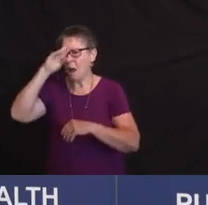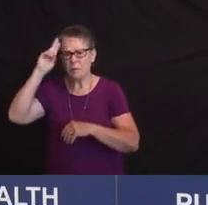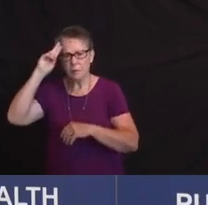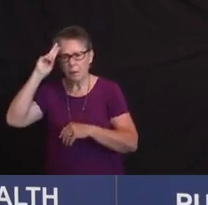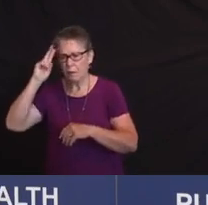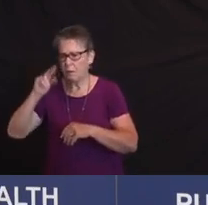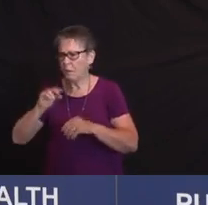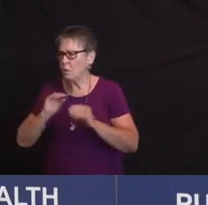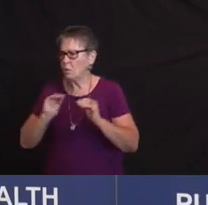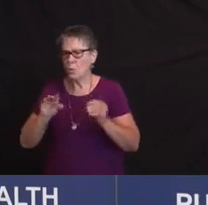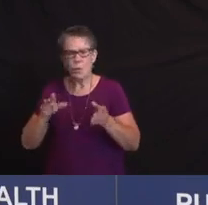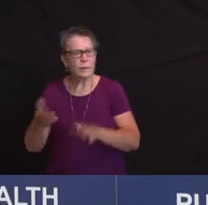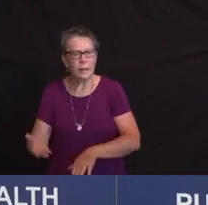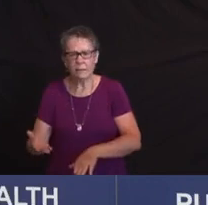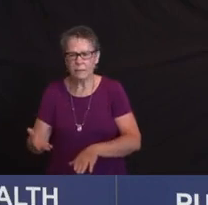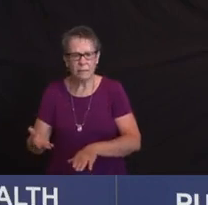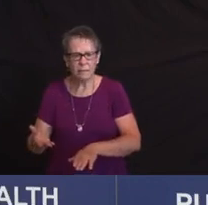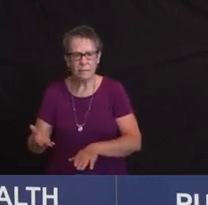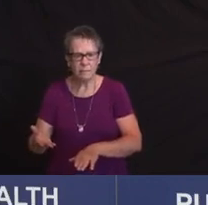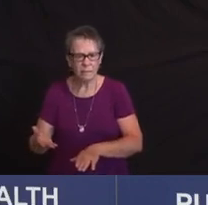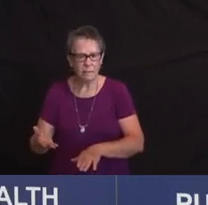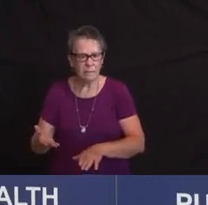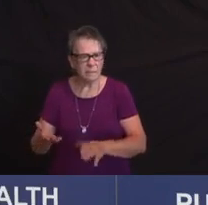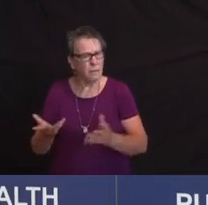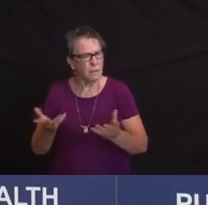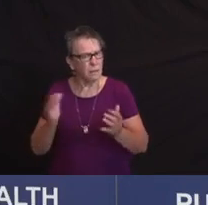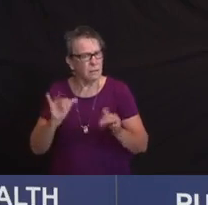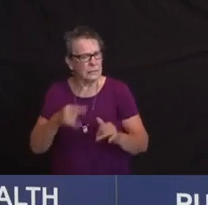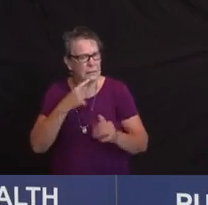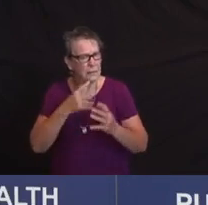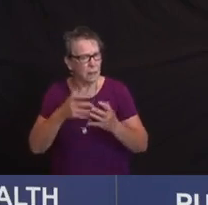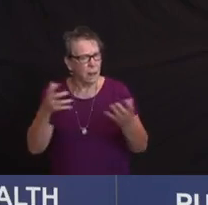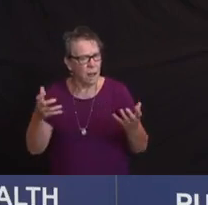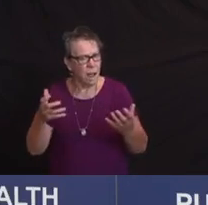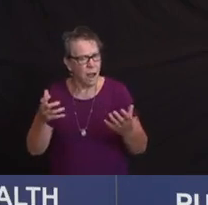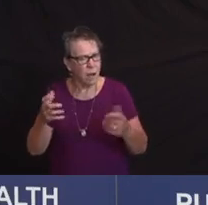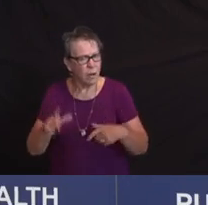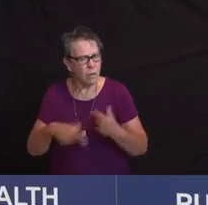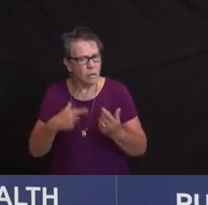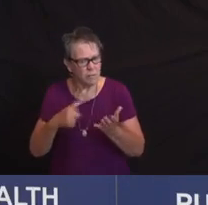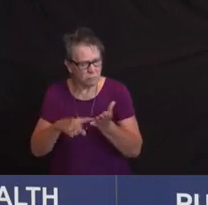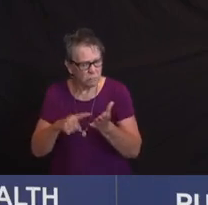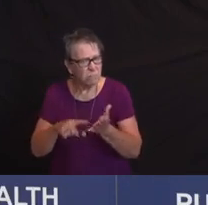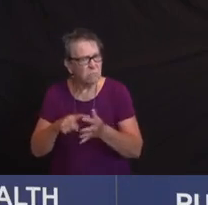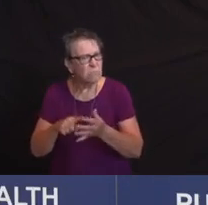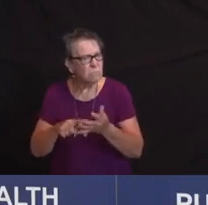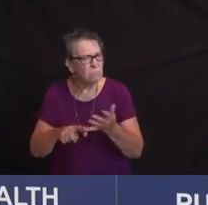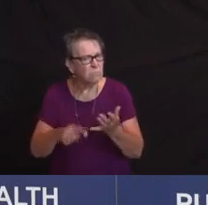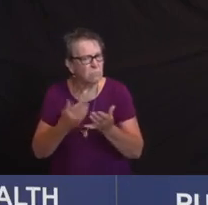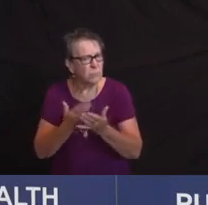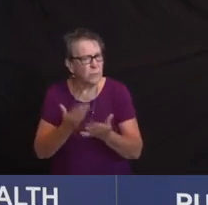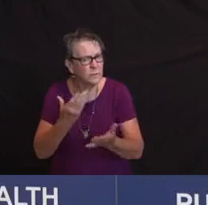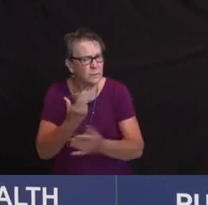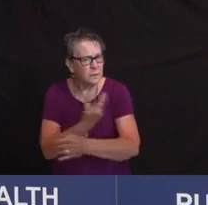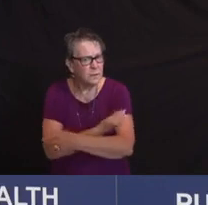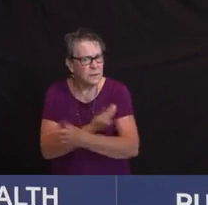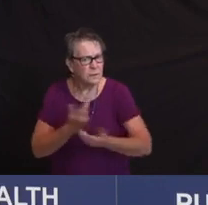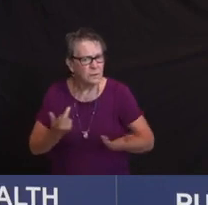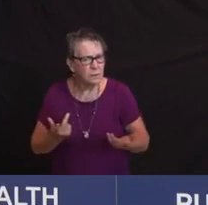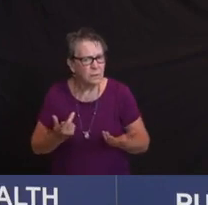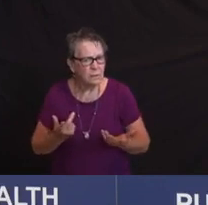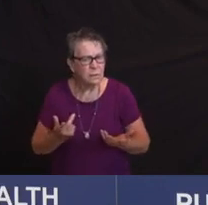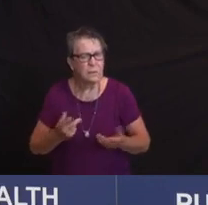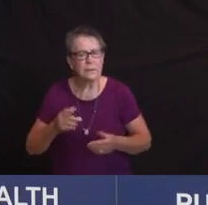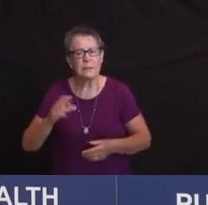highly vaccinated group. We recognize that also deaths, CDC has said nationally, even though we've